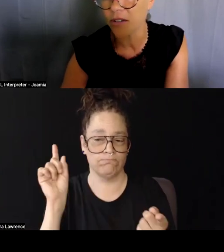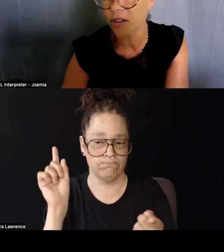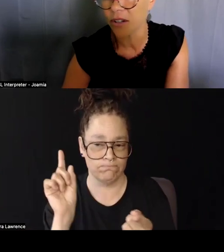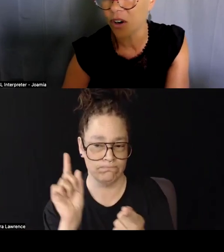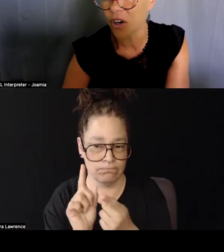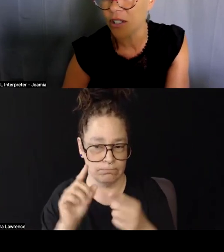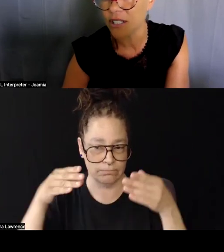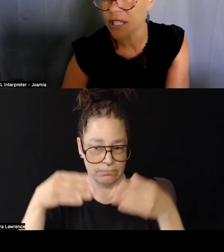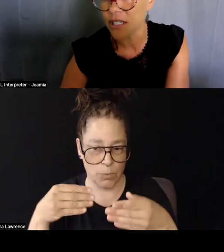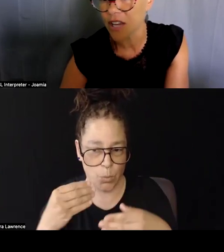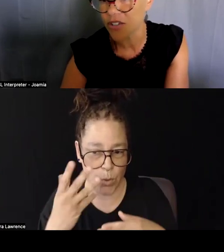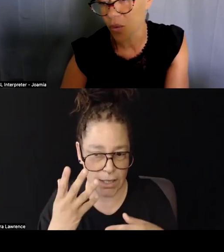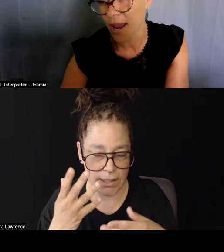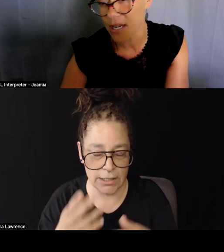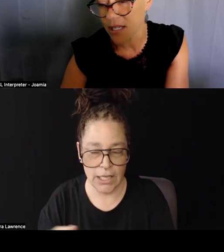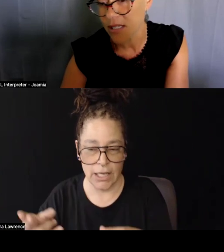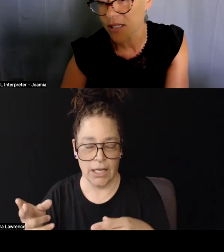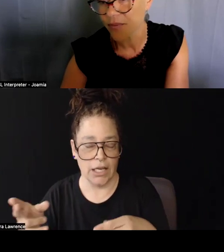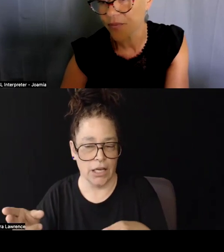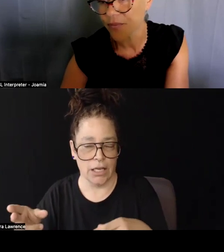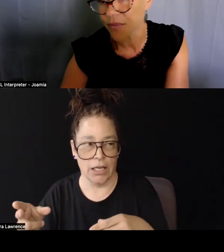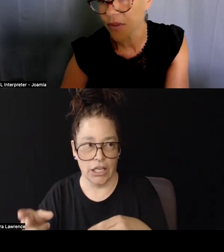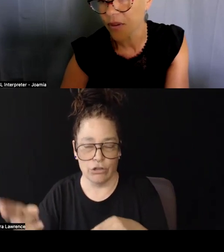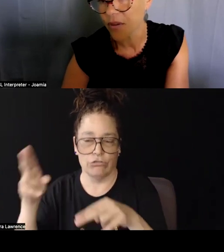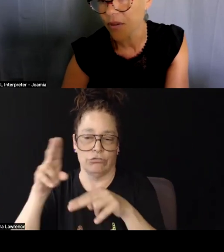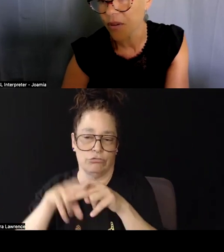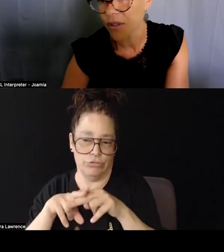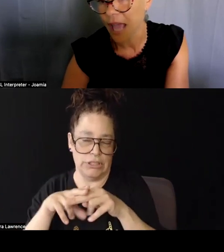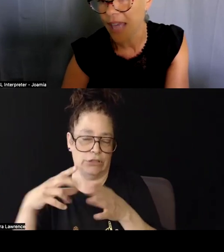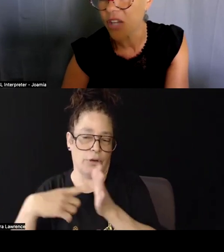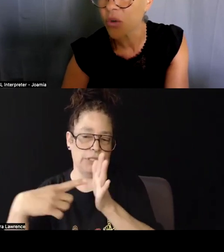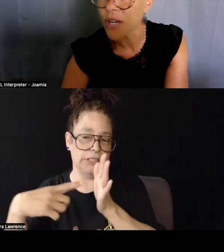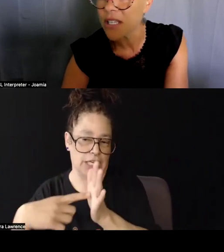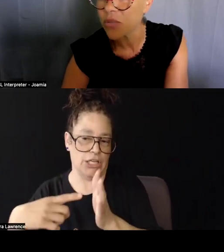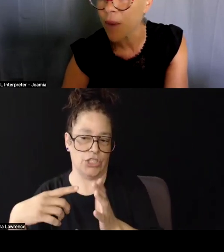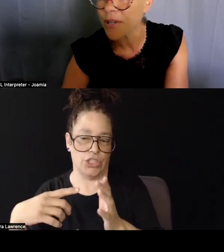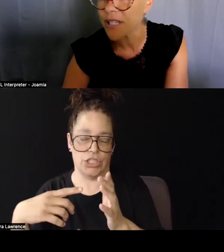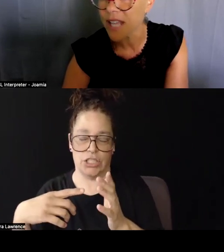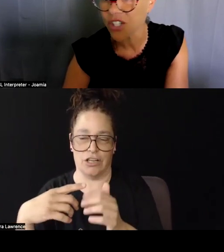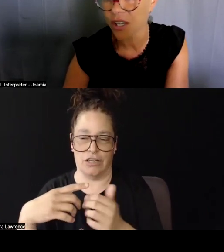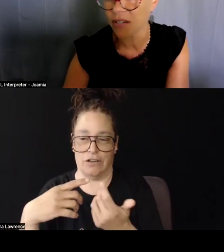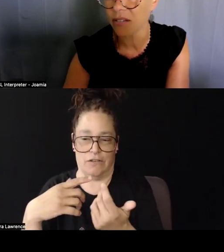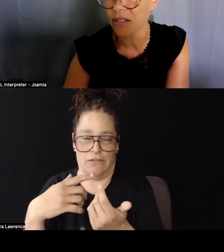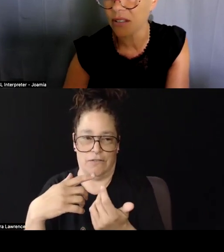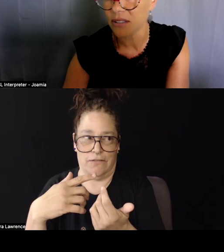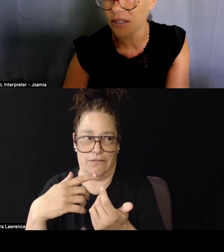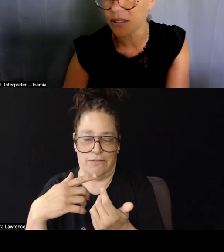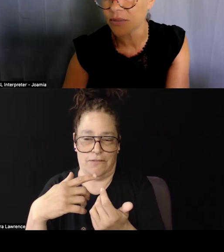we can decenter whiteness and increase